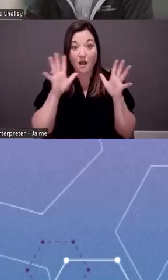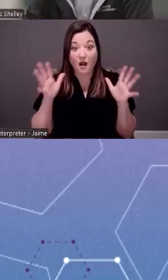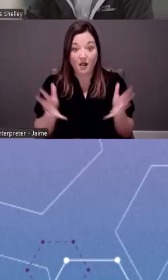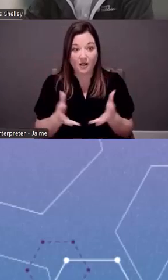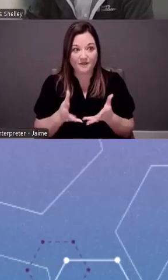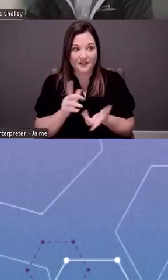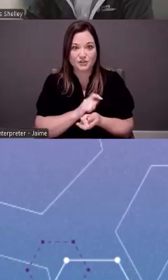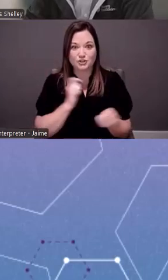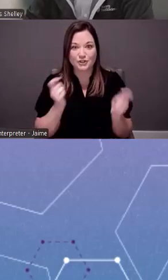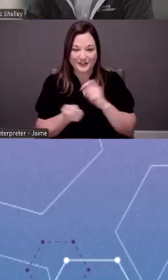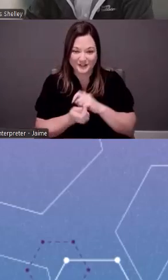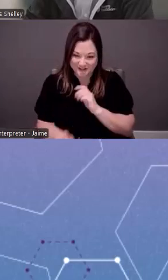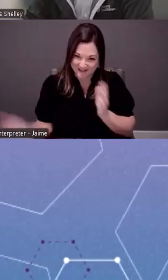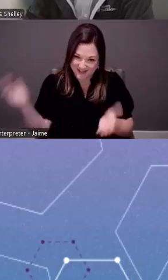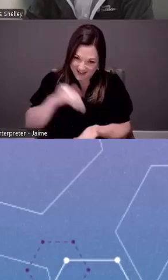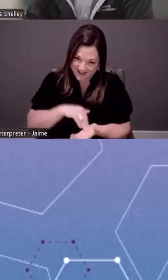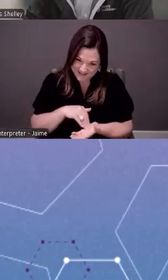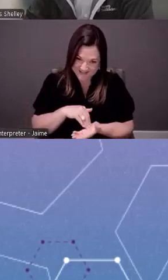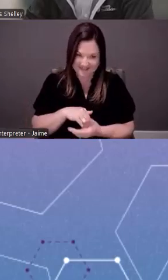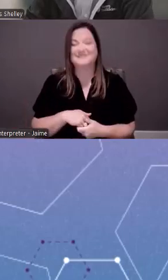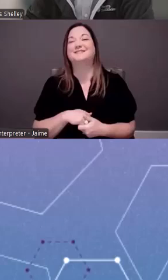once again.